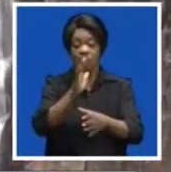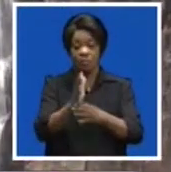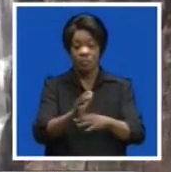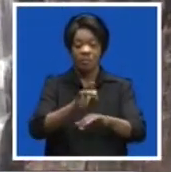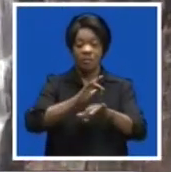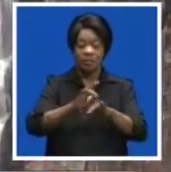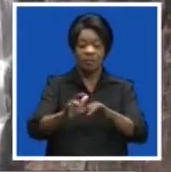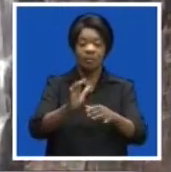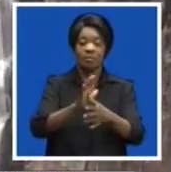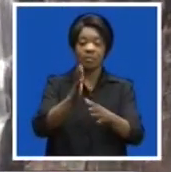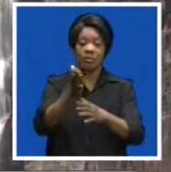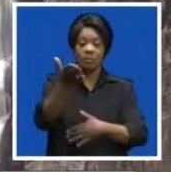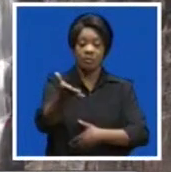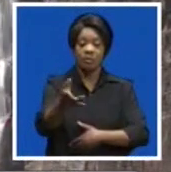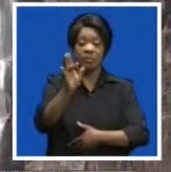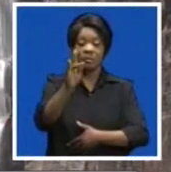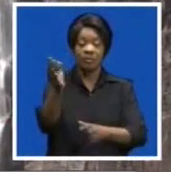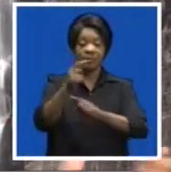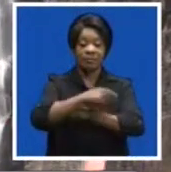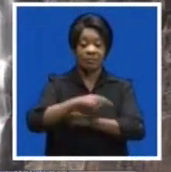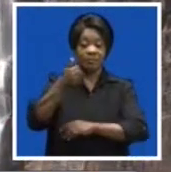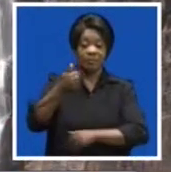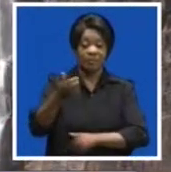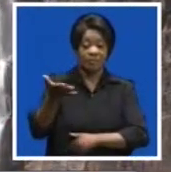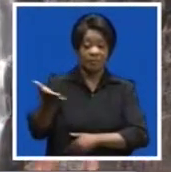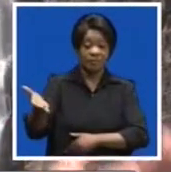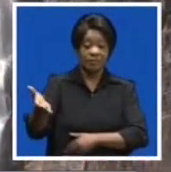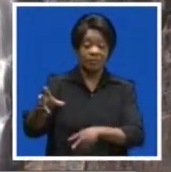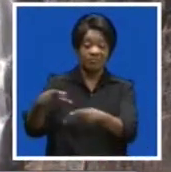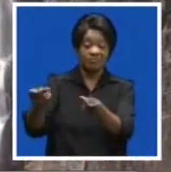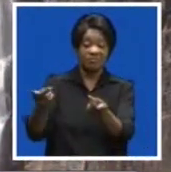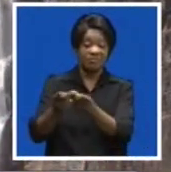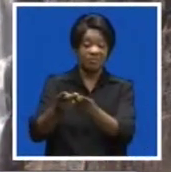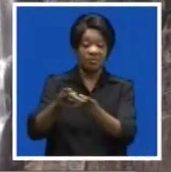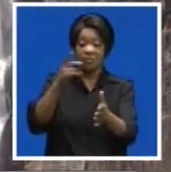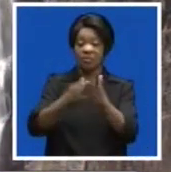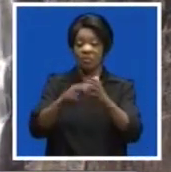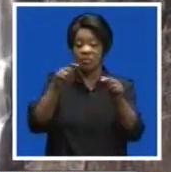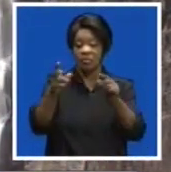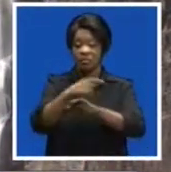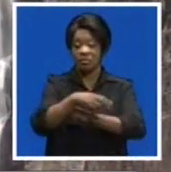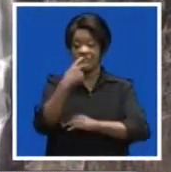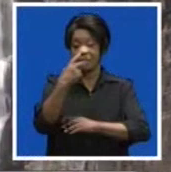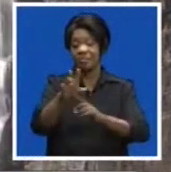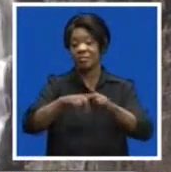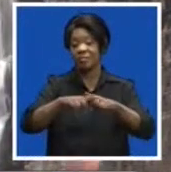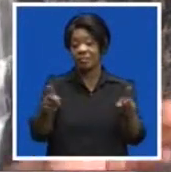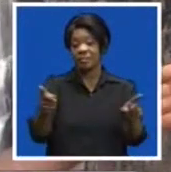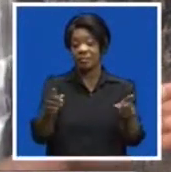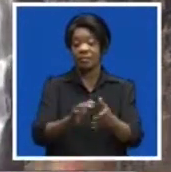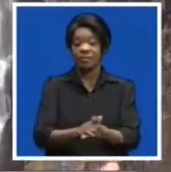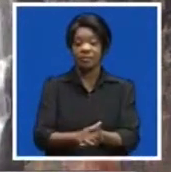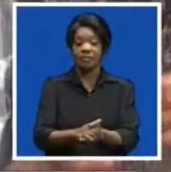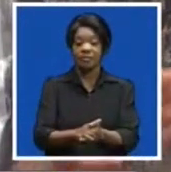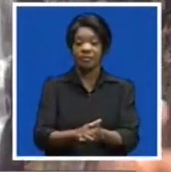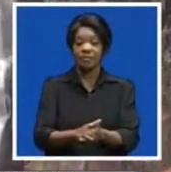here 7 days ago. The site here was not what you see today. What we have today is